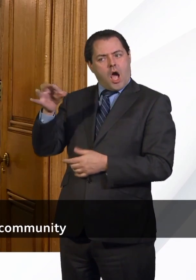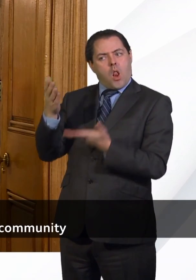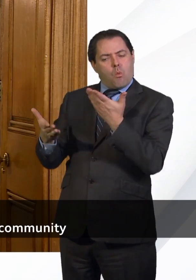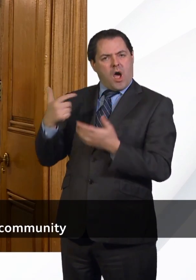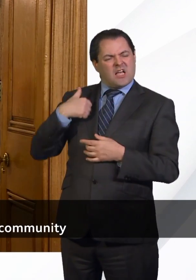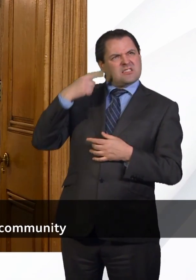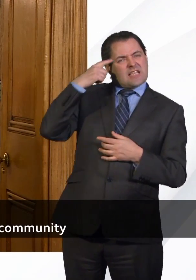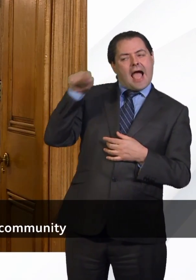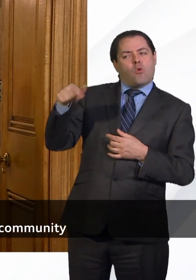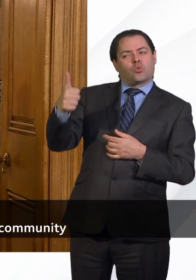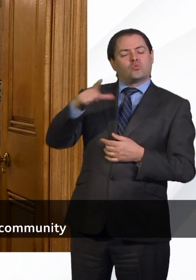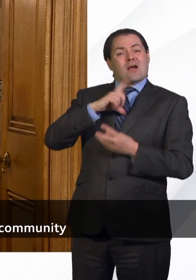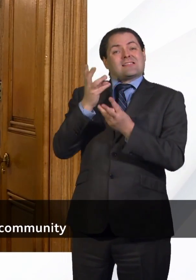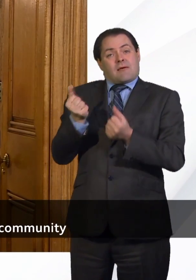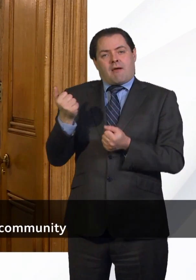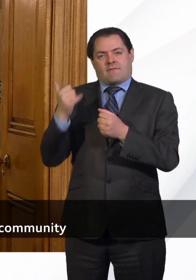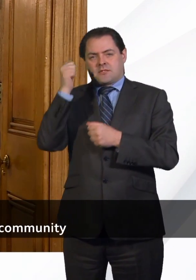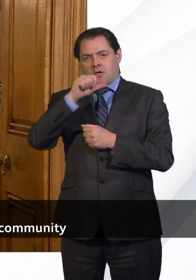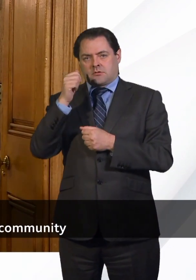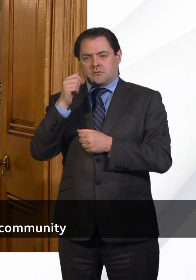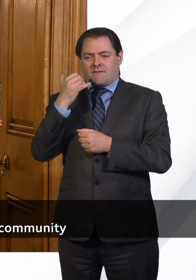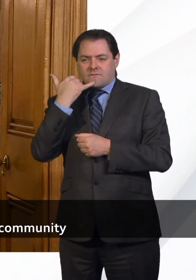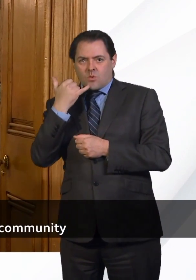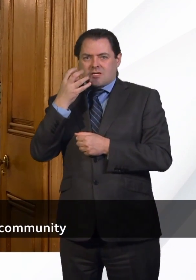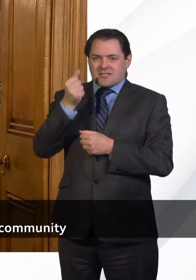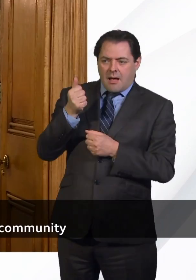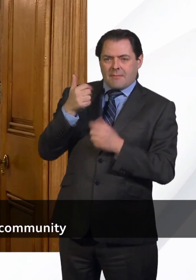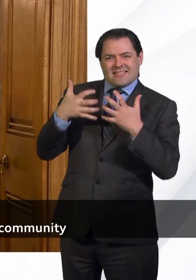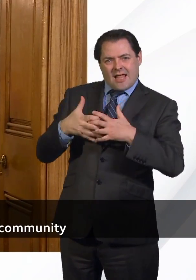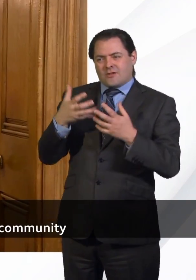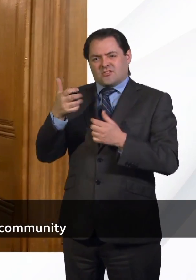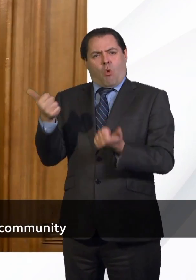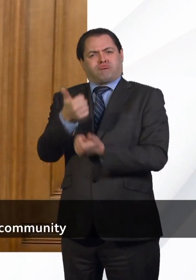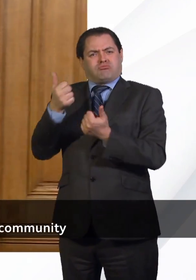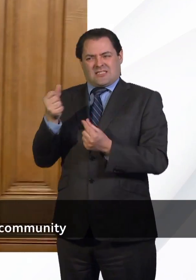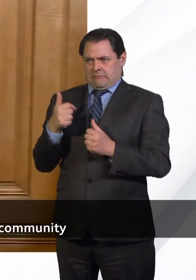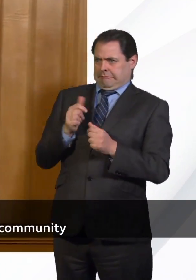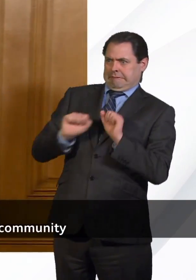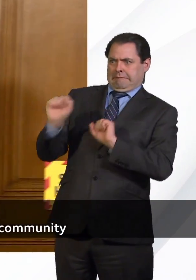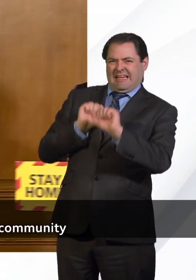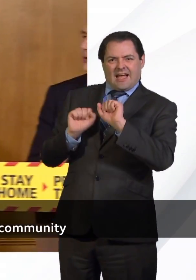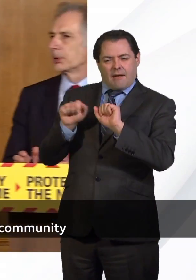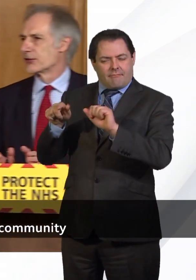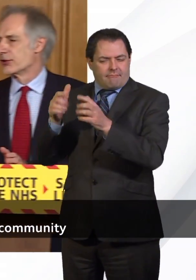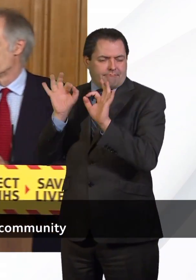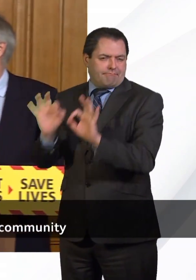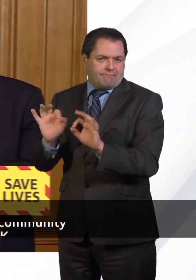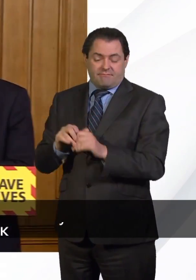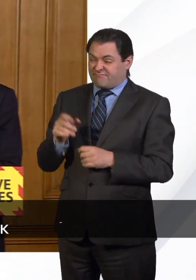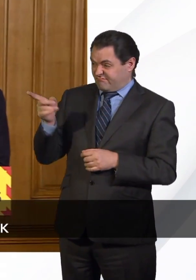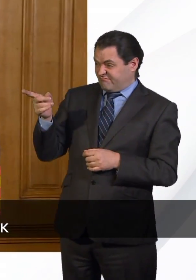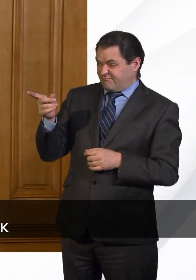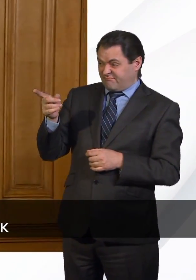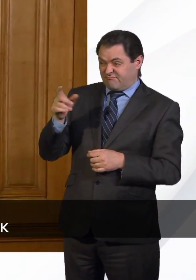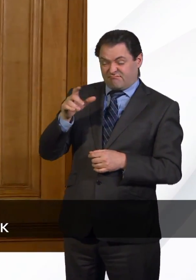before choosing the Isle of Wight as the place to go first. John, do you? Thank you. I mean, I think the Isle of Wight is an ideal place to do this.